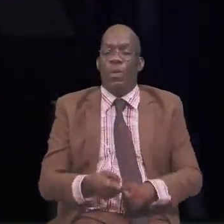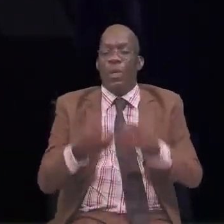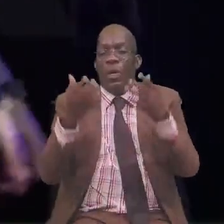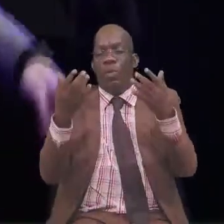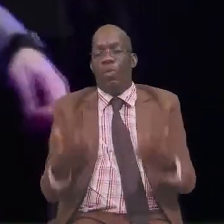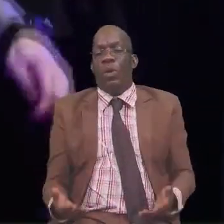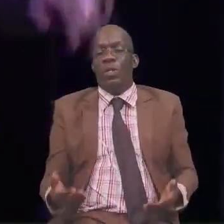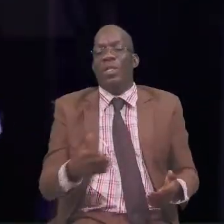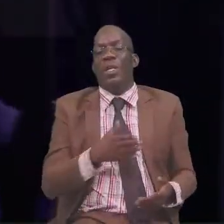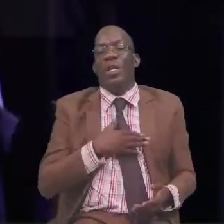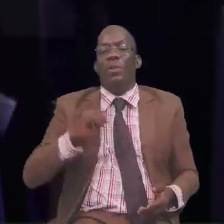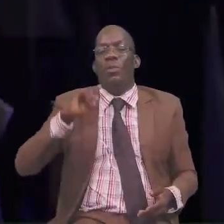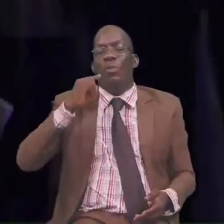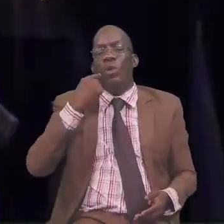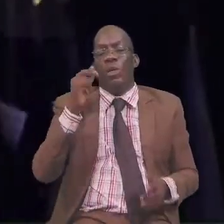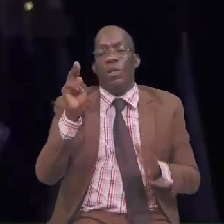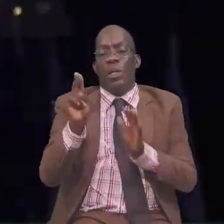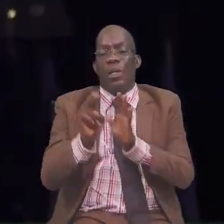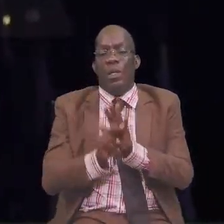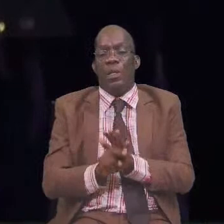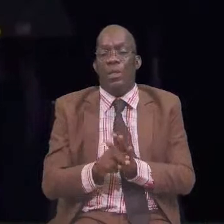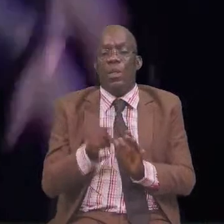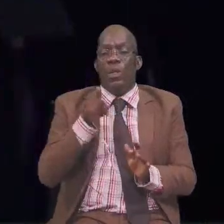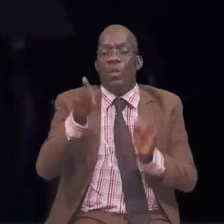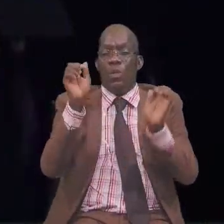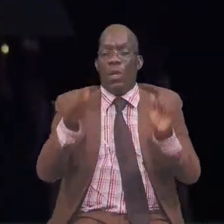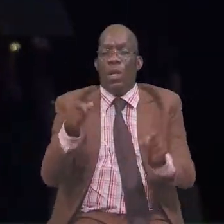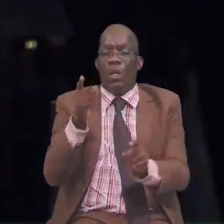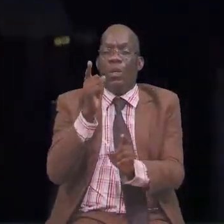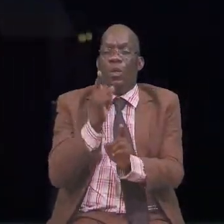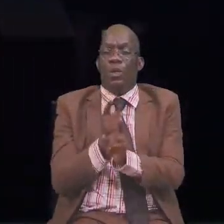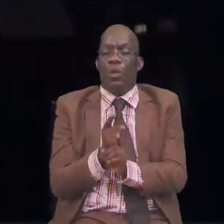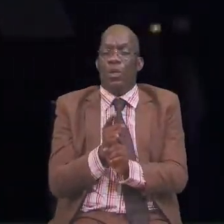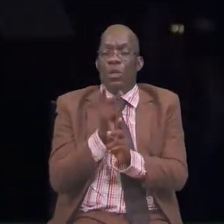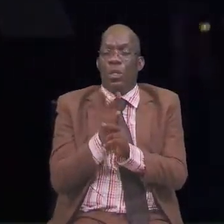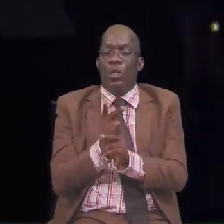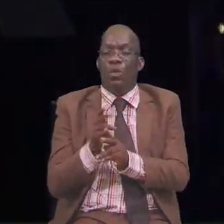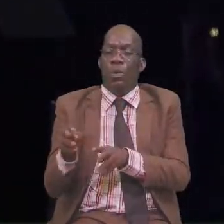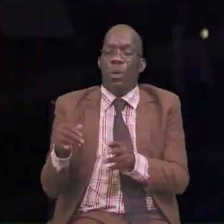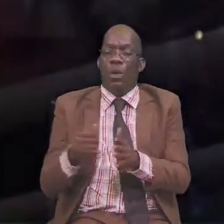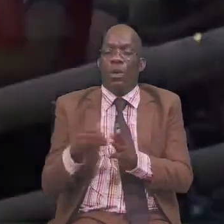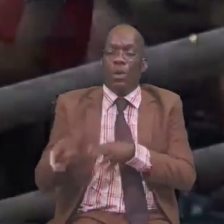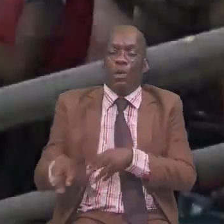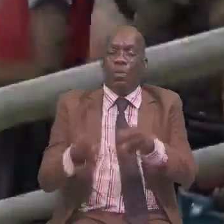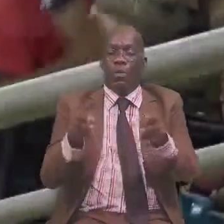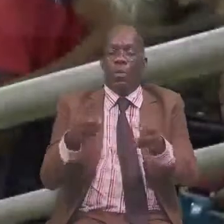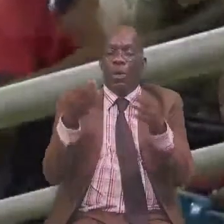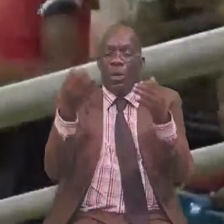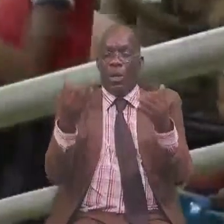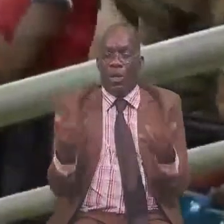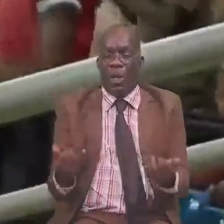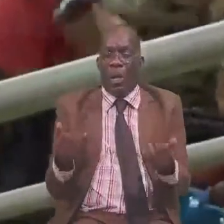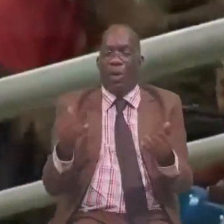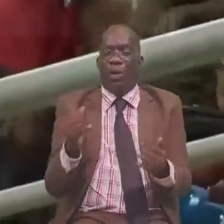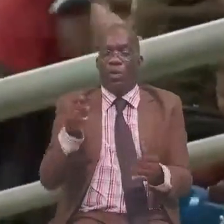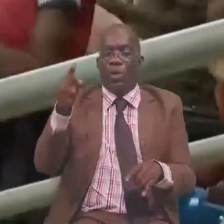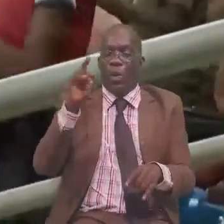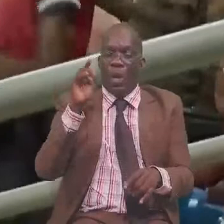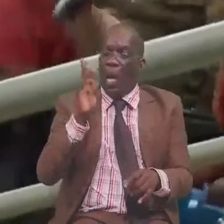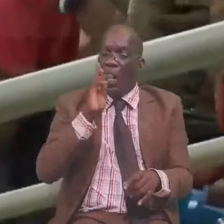burden and bitterness. Oh, you can just keep on moving. Now you ain't welcome